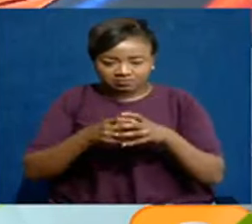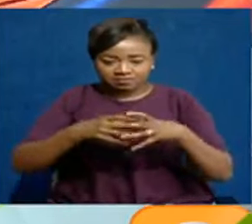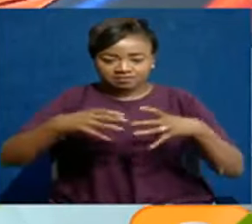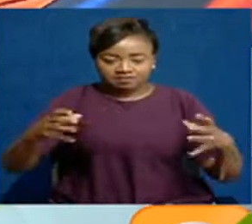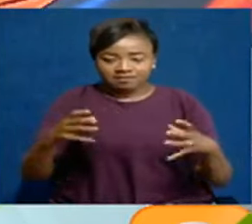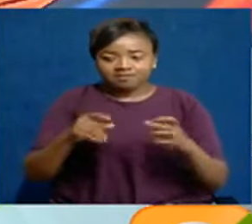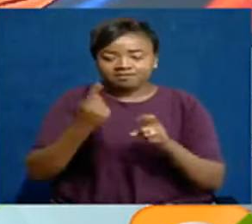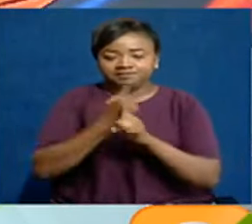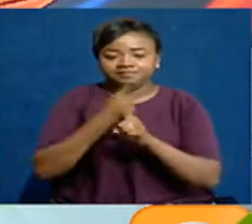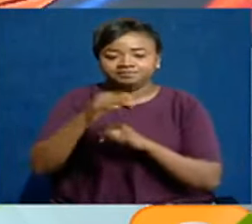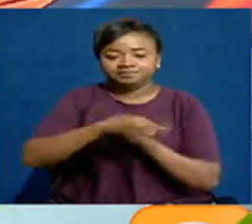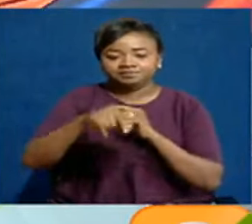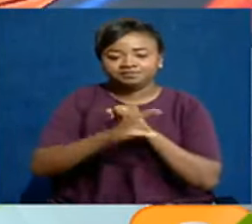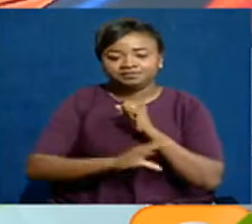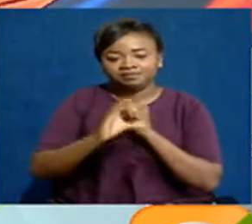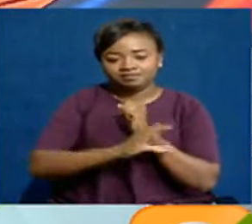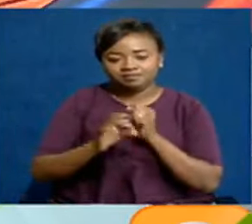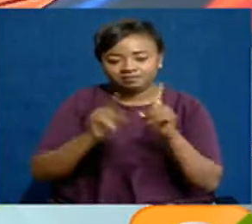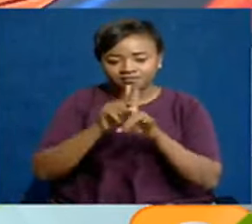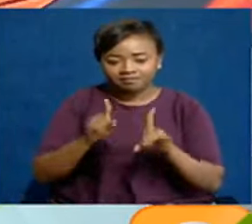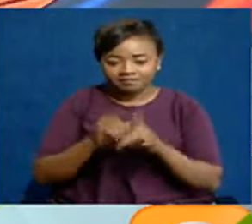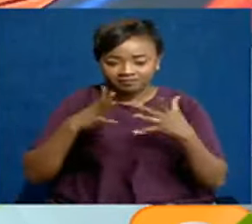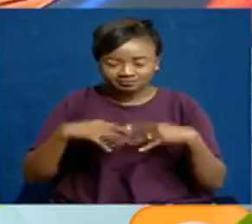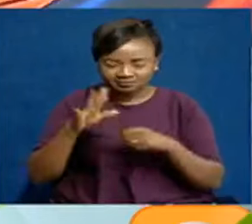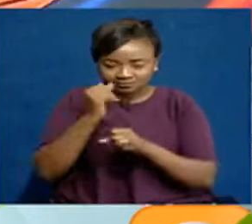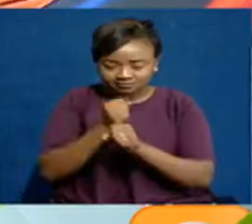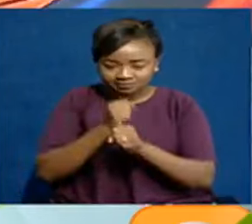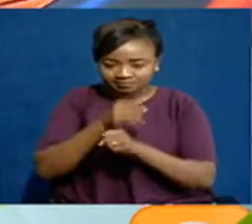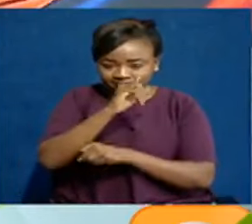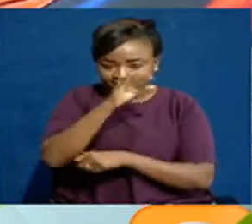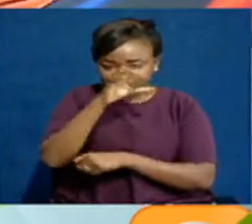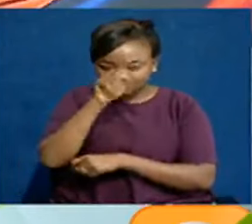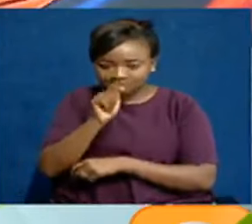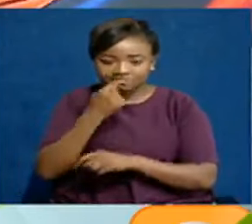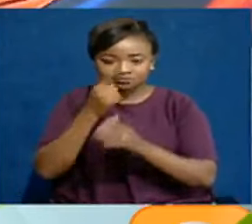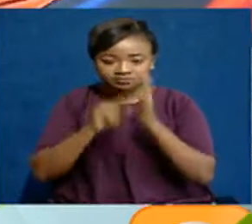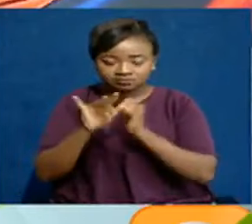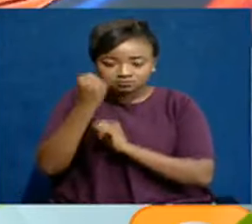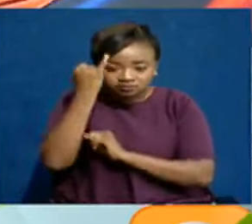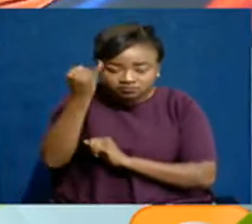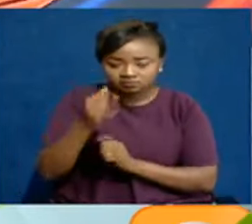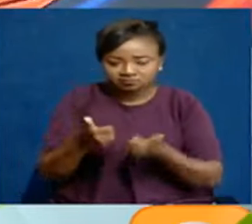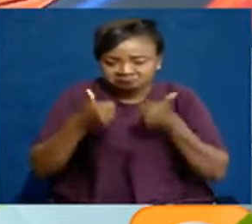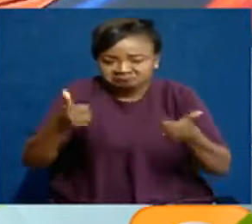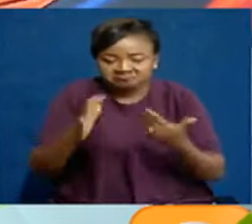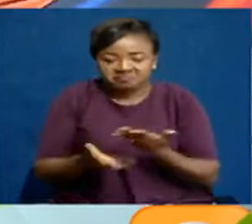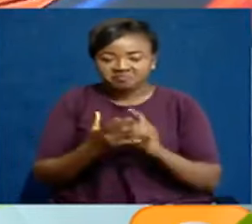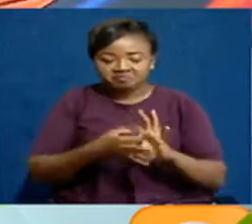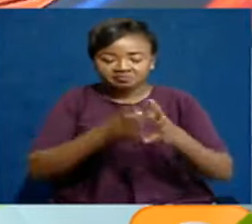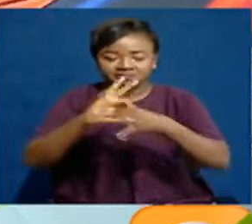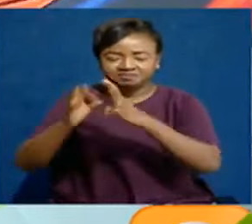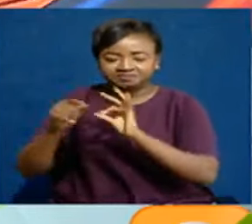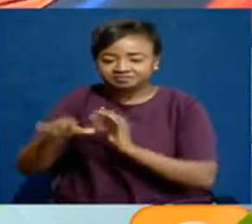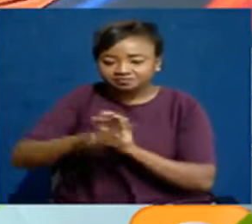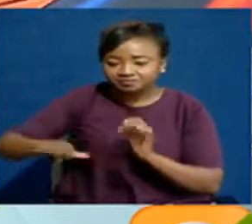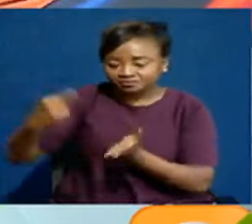parts of the country. According to players in the ICT space, the investment should help connect the region through Uganda and onward